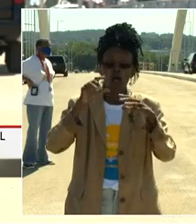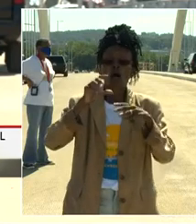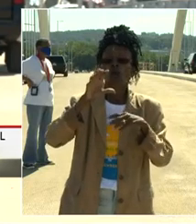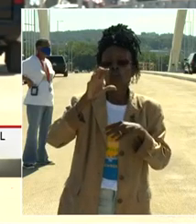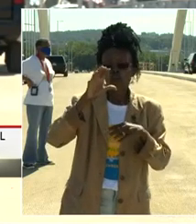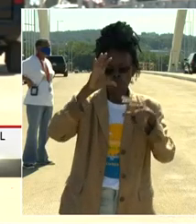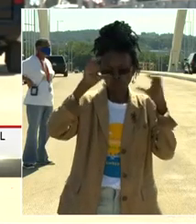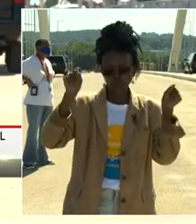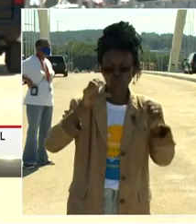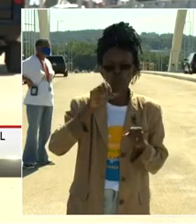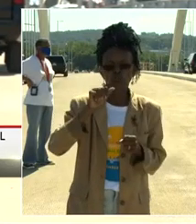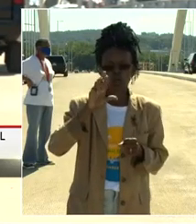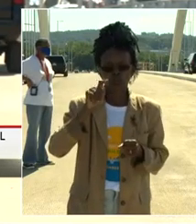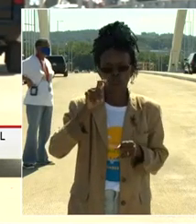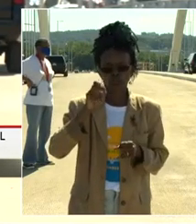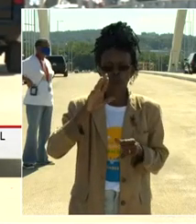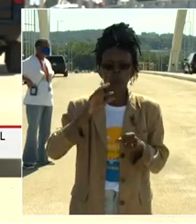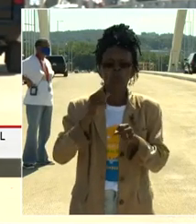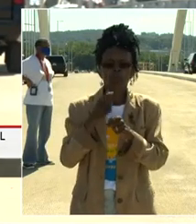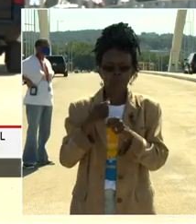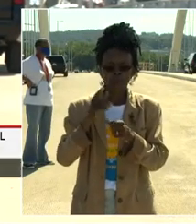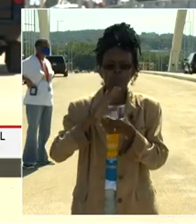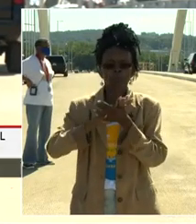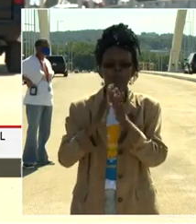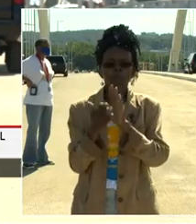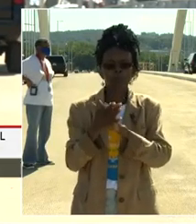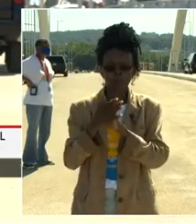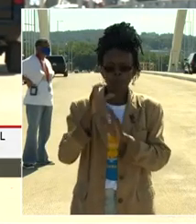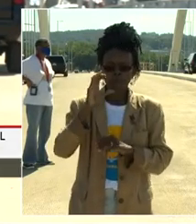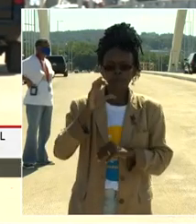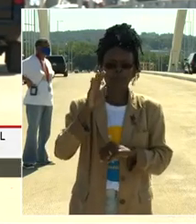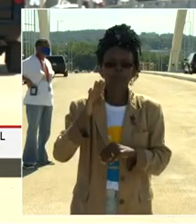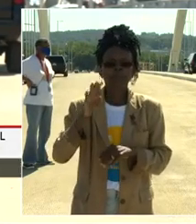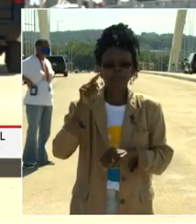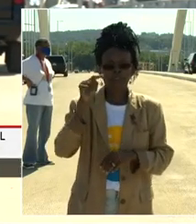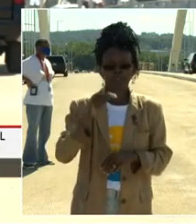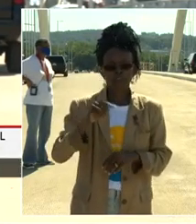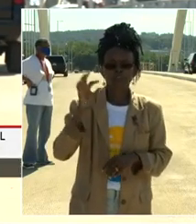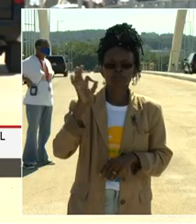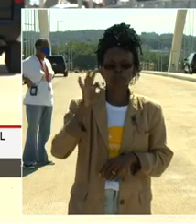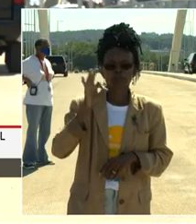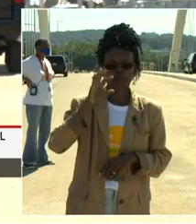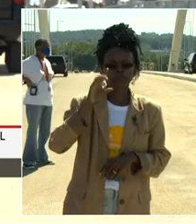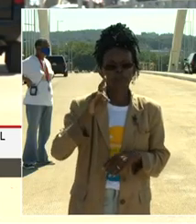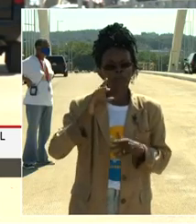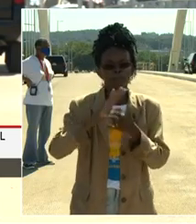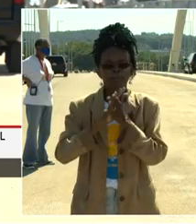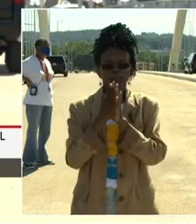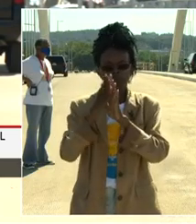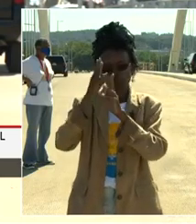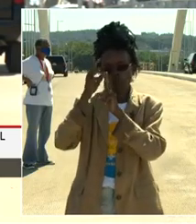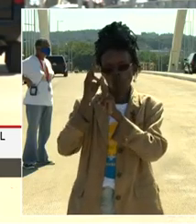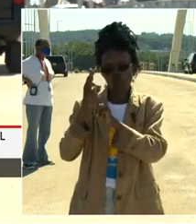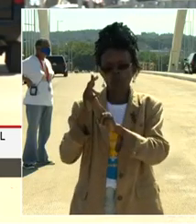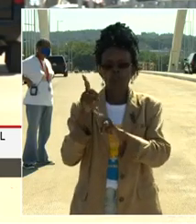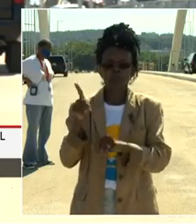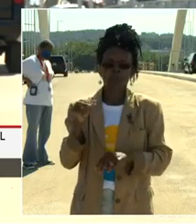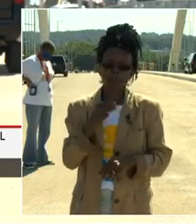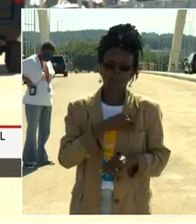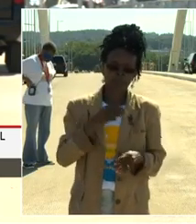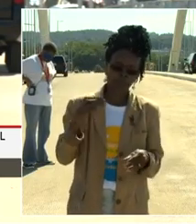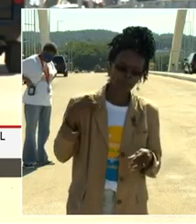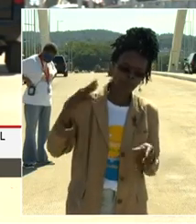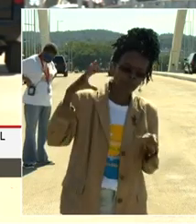made Frederick an honorary member of the team in 1870. So I would not be surprised if my great ancestor told us